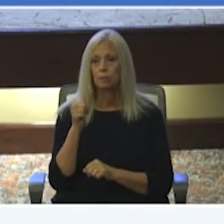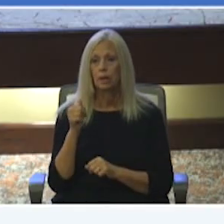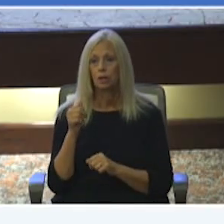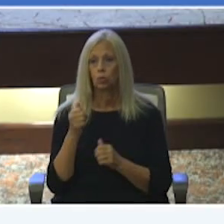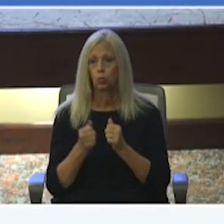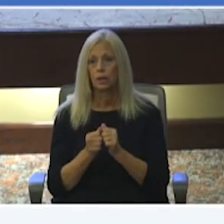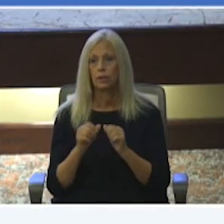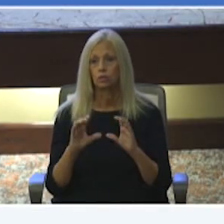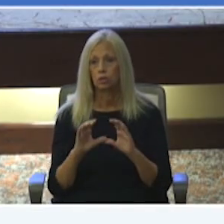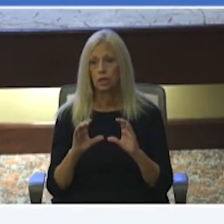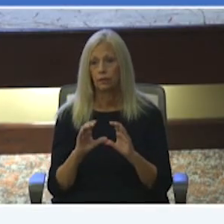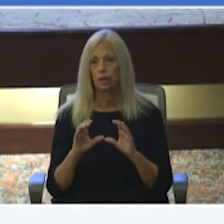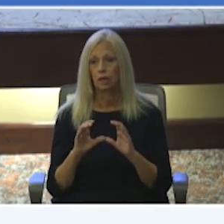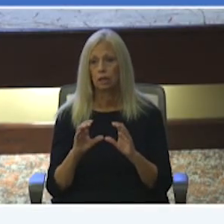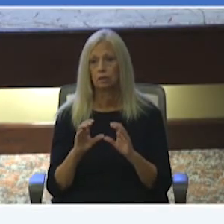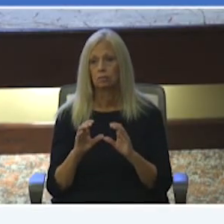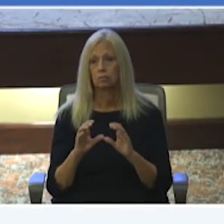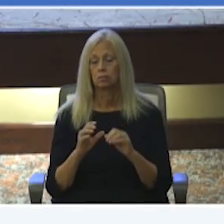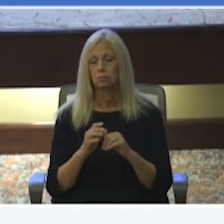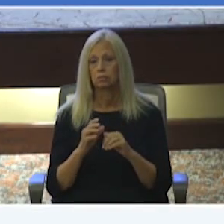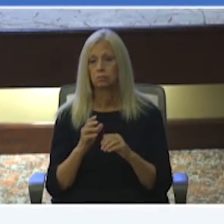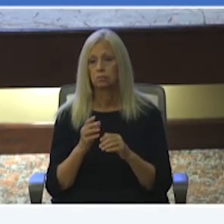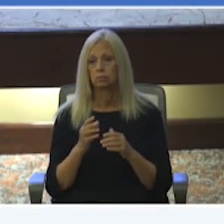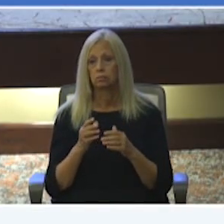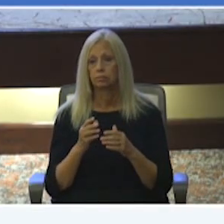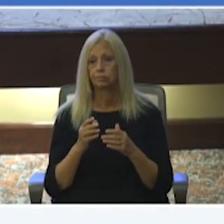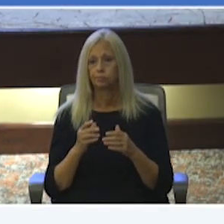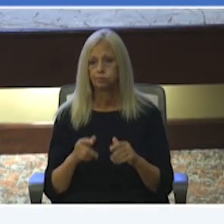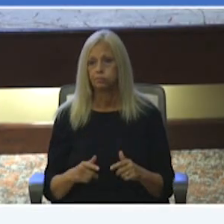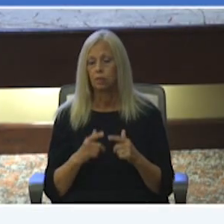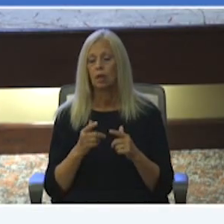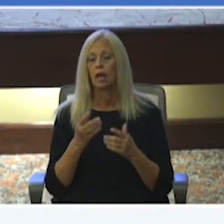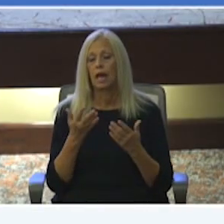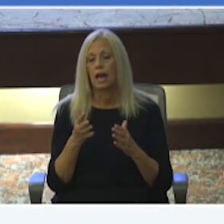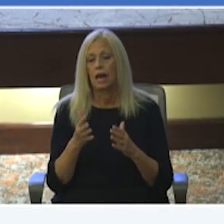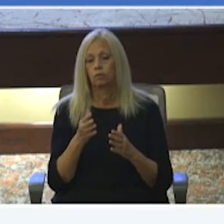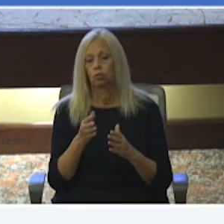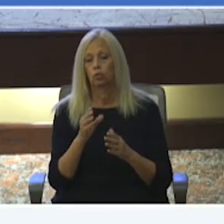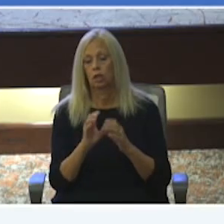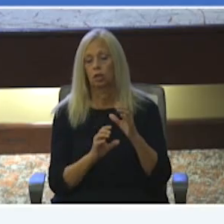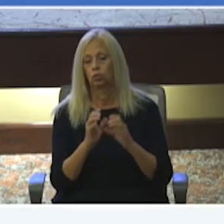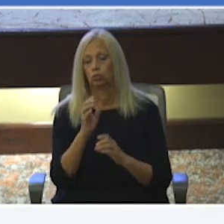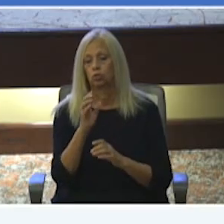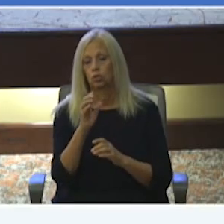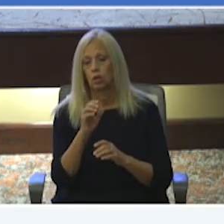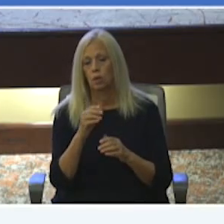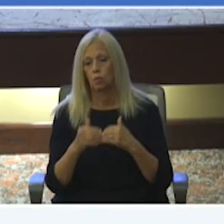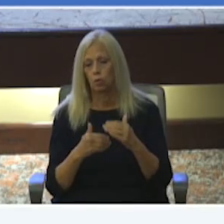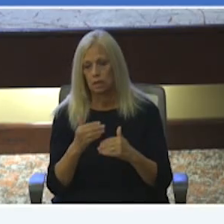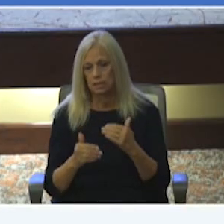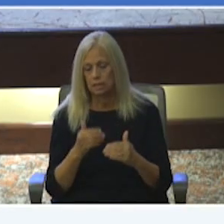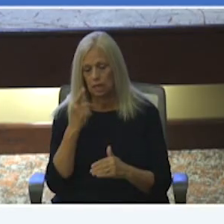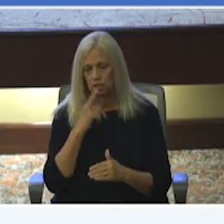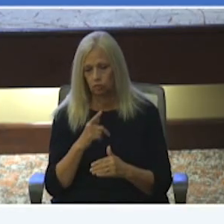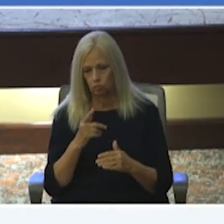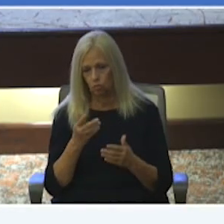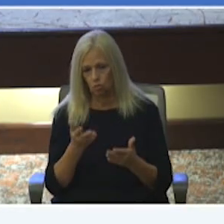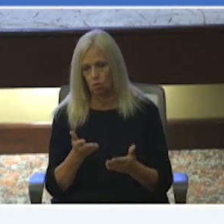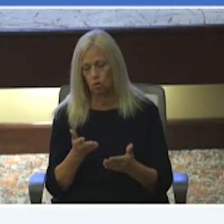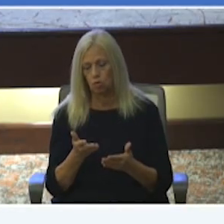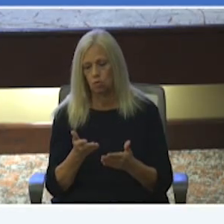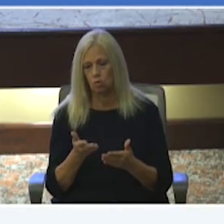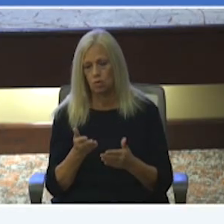of occupancy deals with after the construction process for occupying a building.